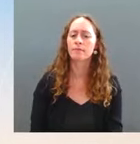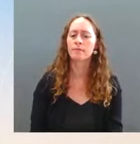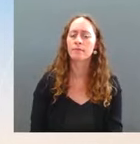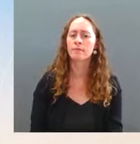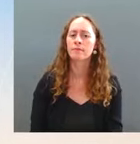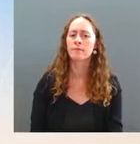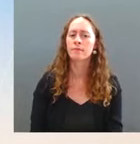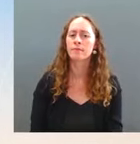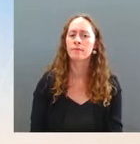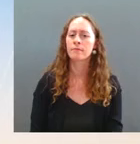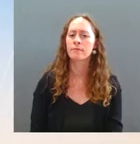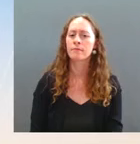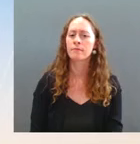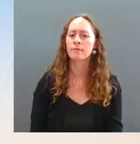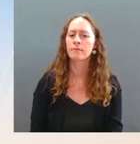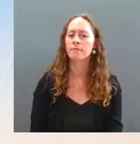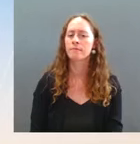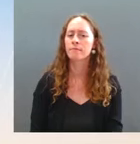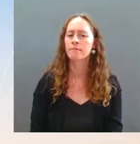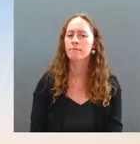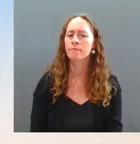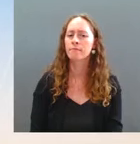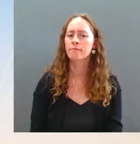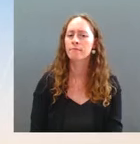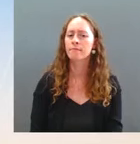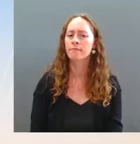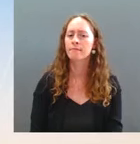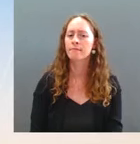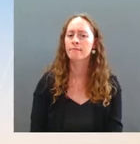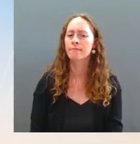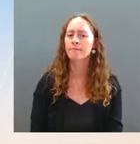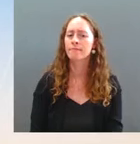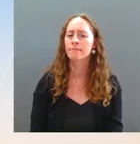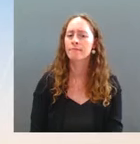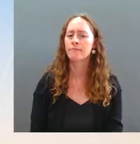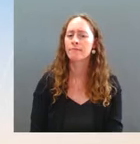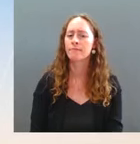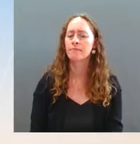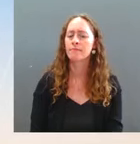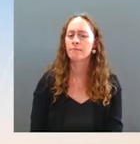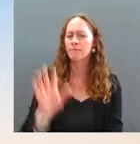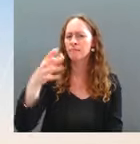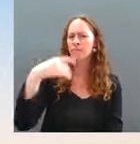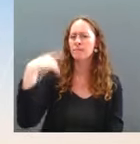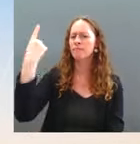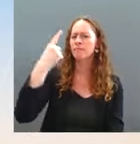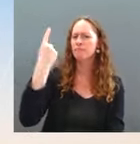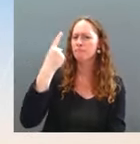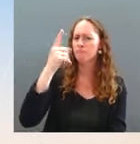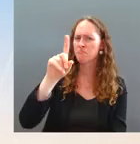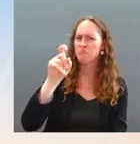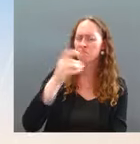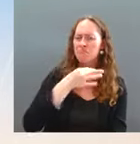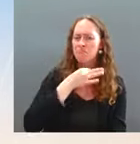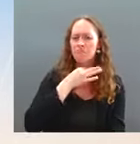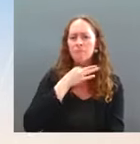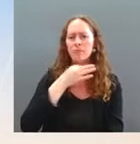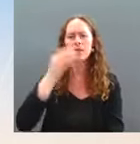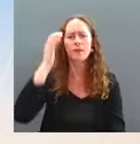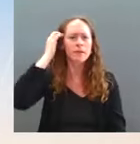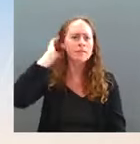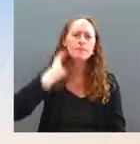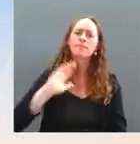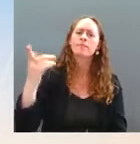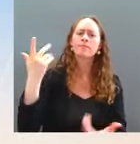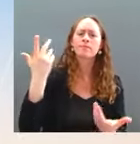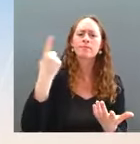and is there does he have any thoughts on, like, the no-knock warrants? I think you addressed this in February a little bit, but I wonder if there's been any